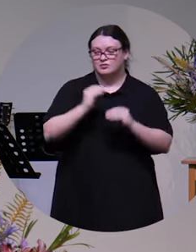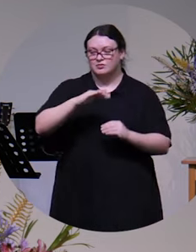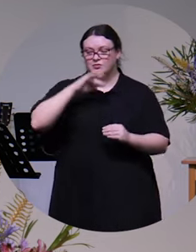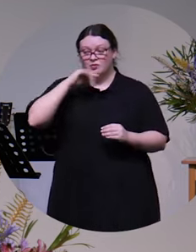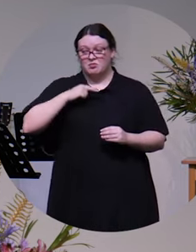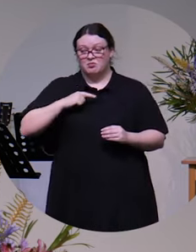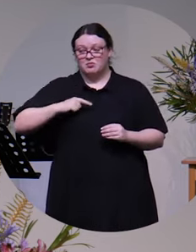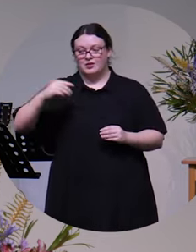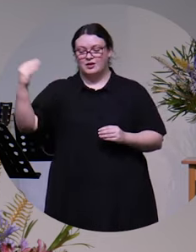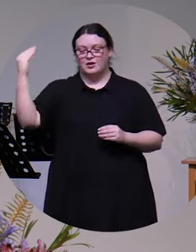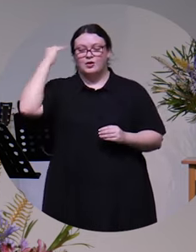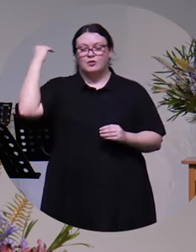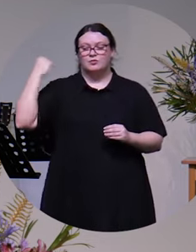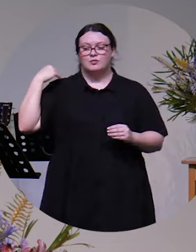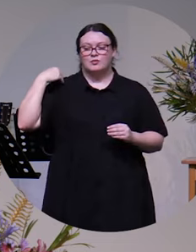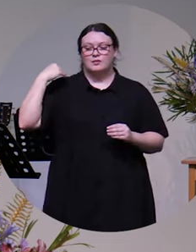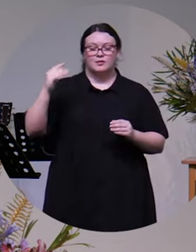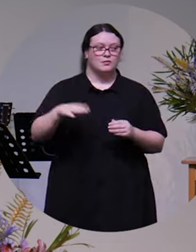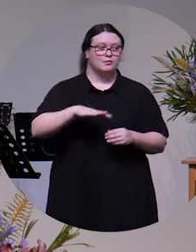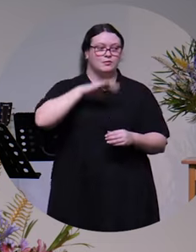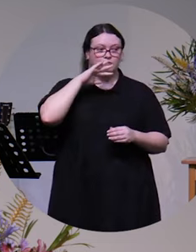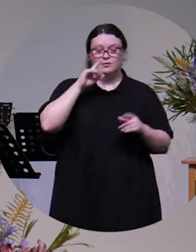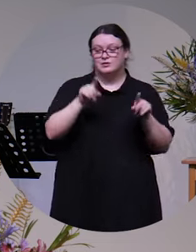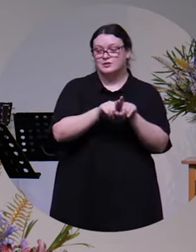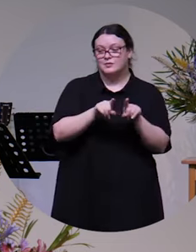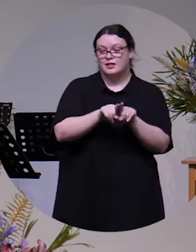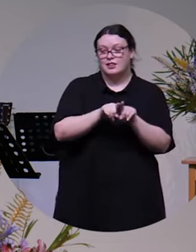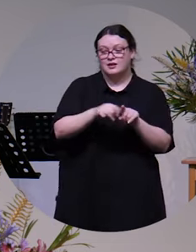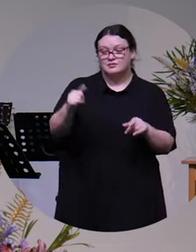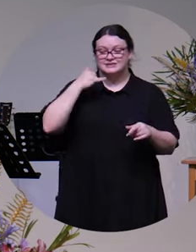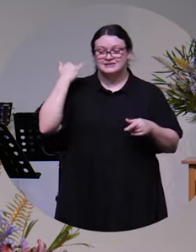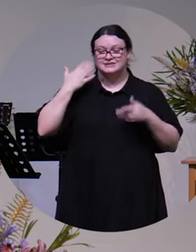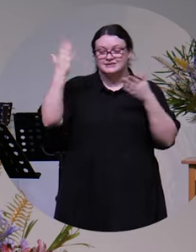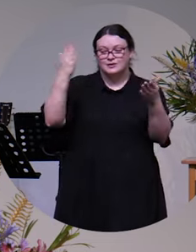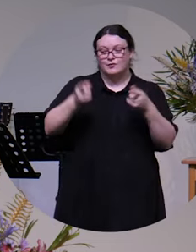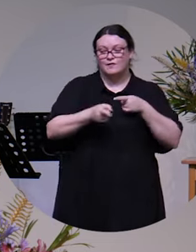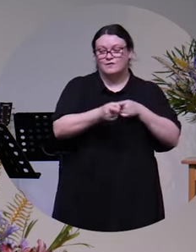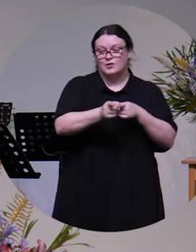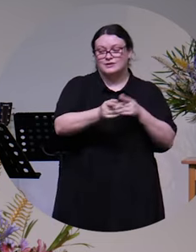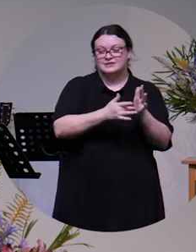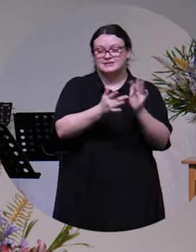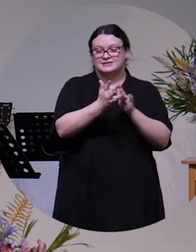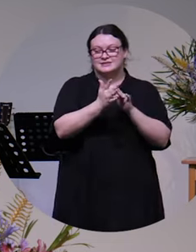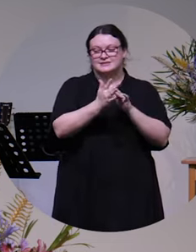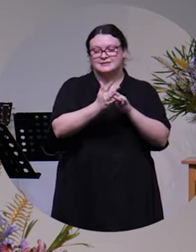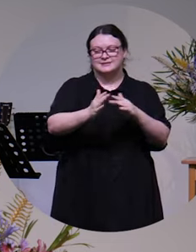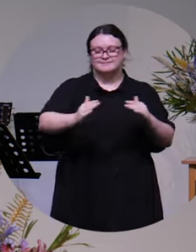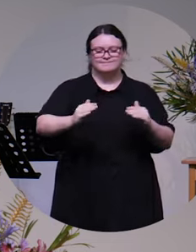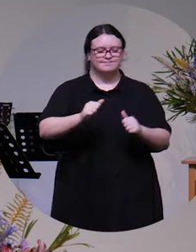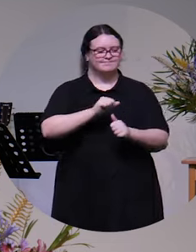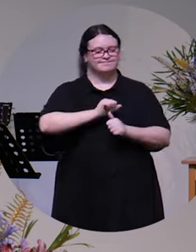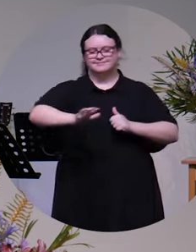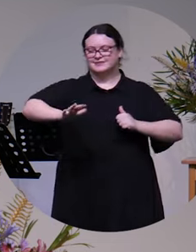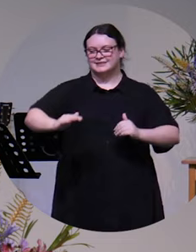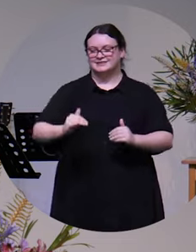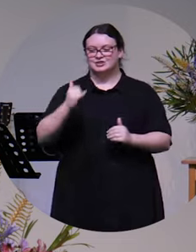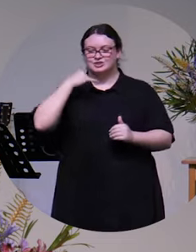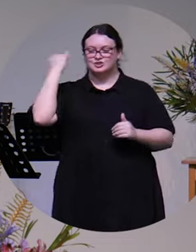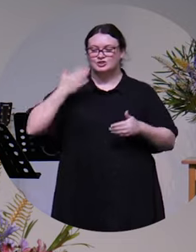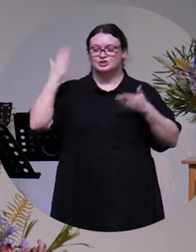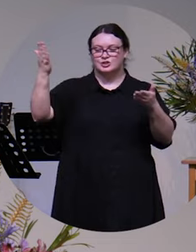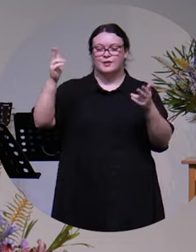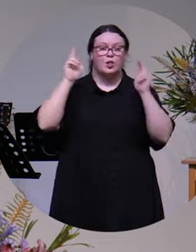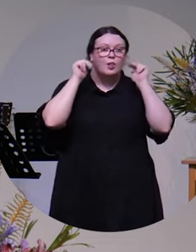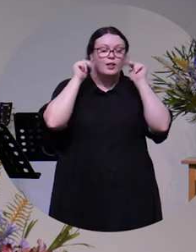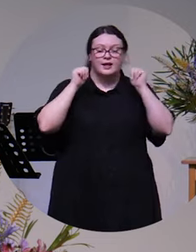as a shepherd cares for their sheep. It was a generous offer, and I thought and prayed about the design seeking